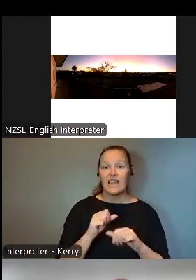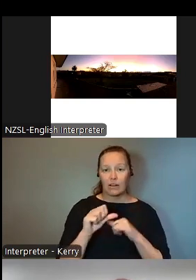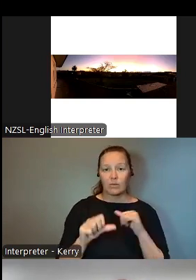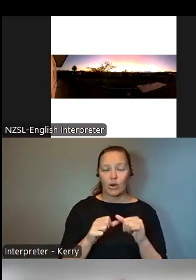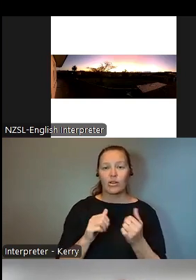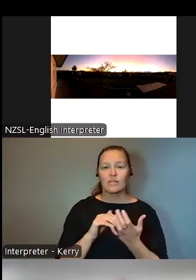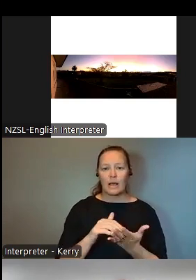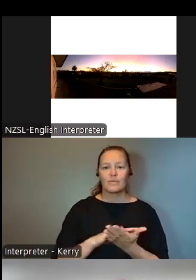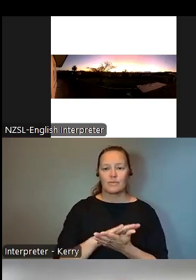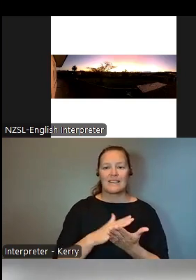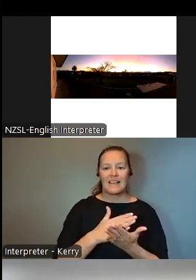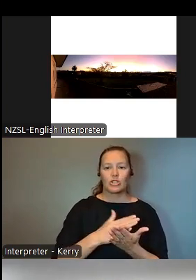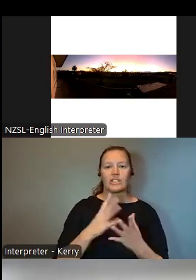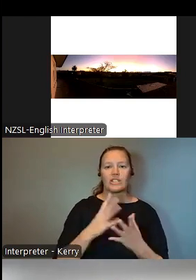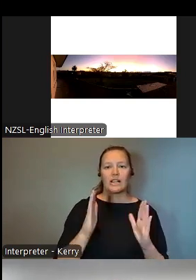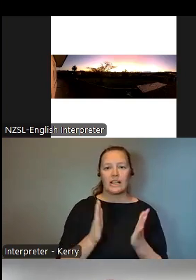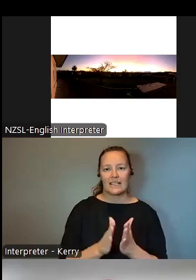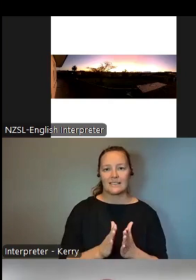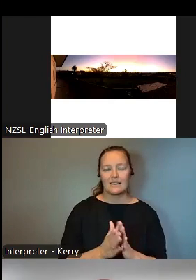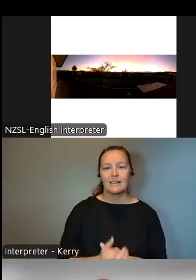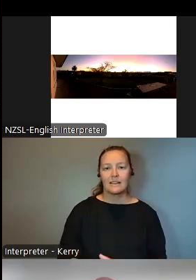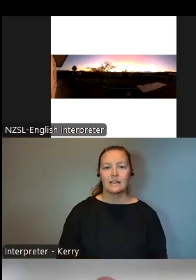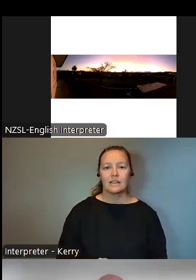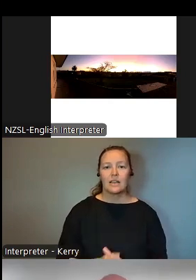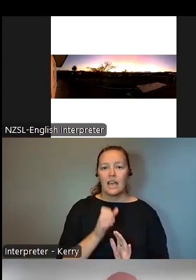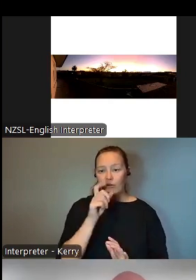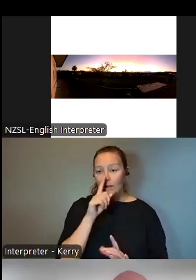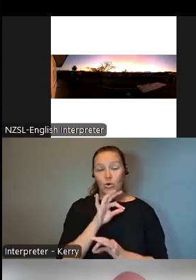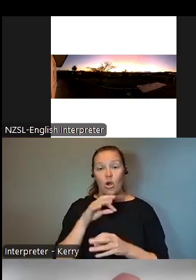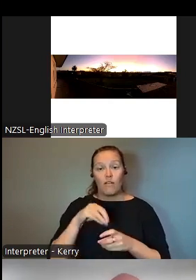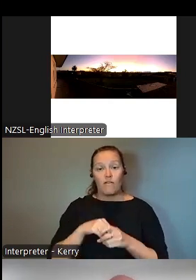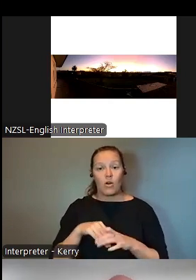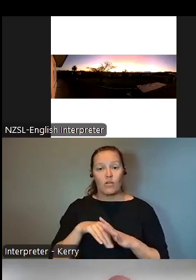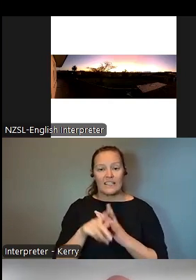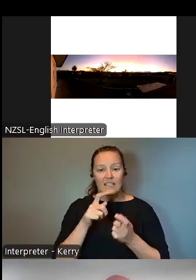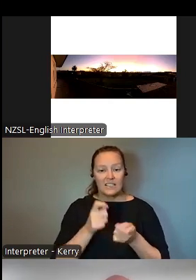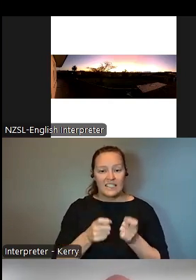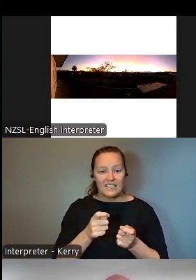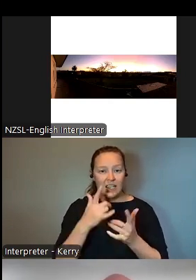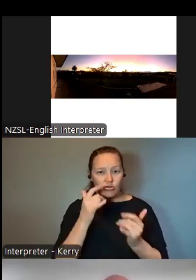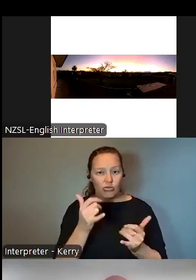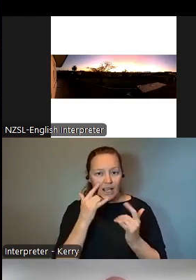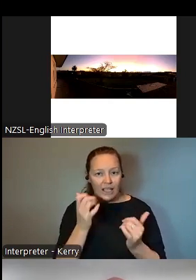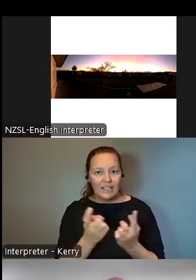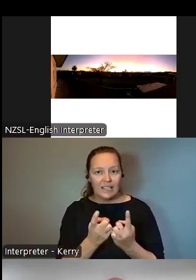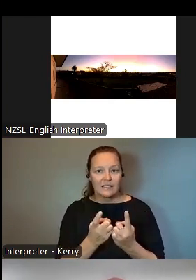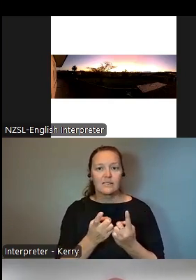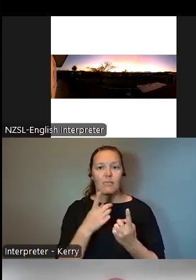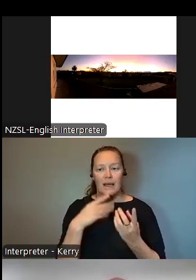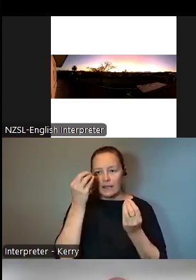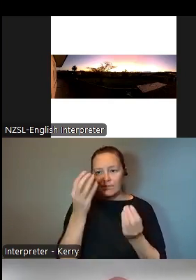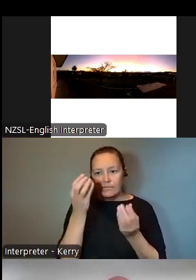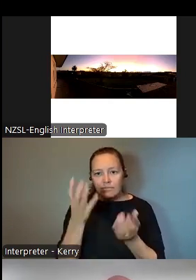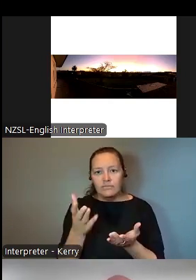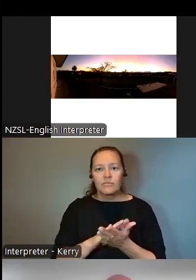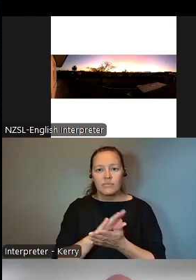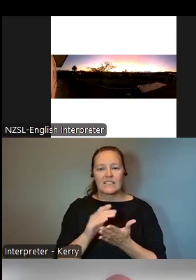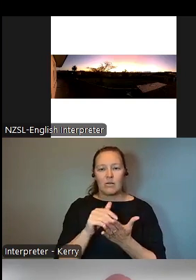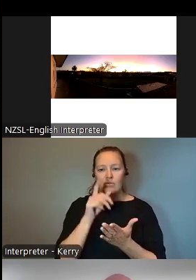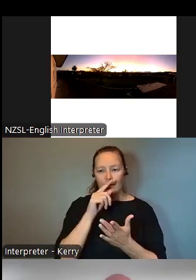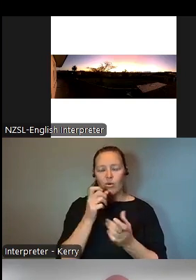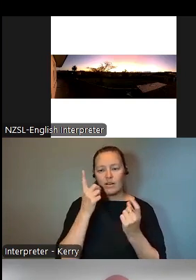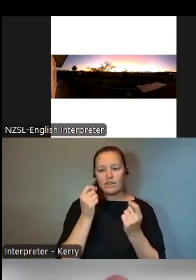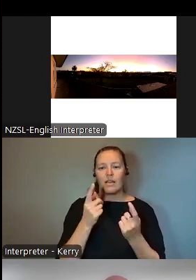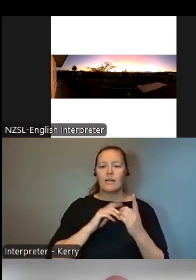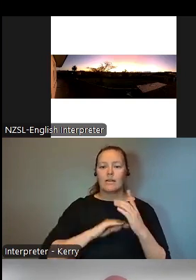remove uncertainty for those who are not currently involved in trialing or testing things. but it also helps to acclimatize people